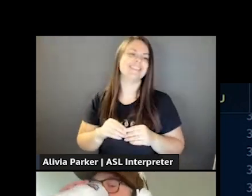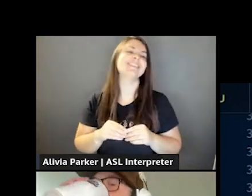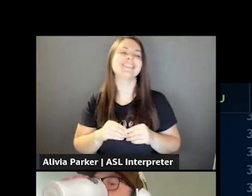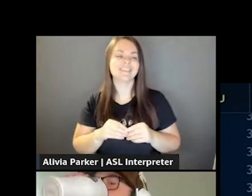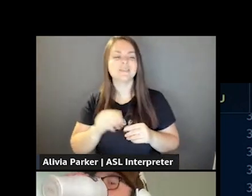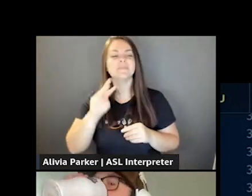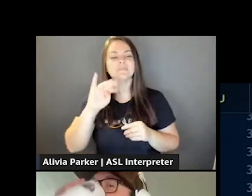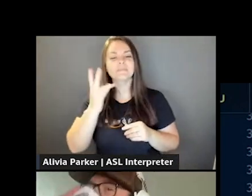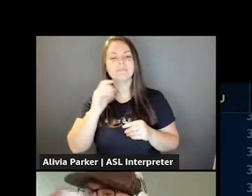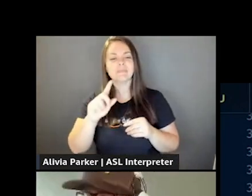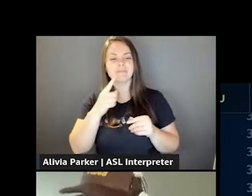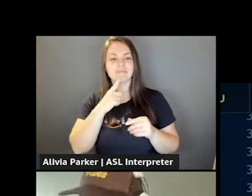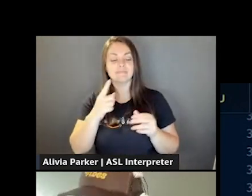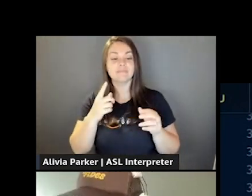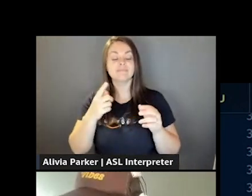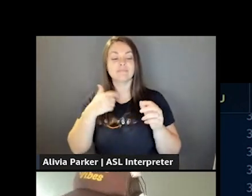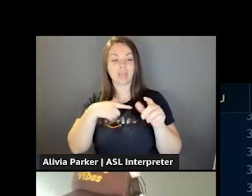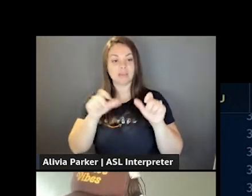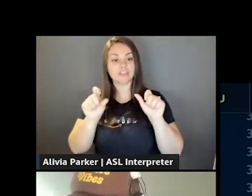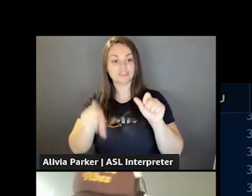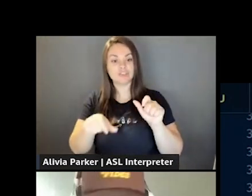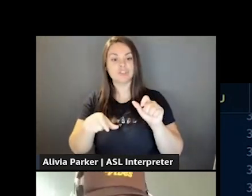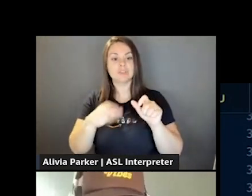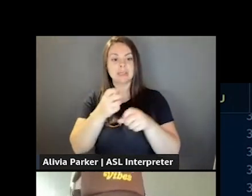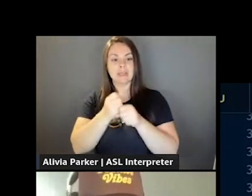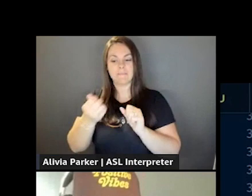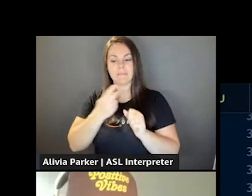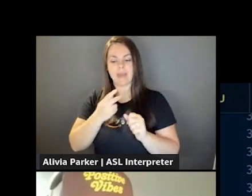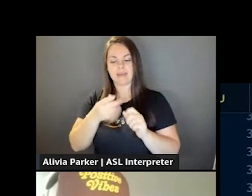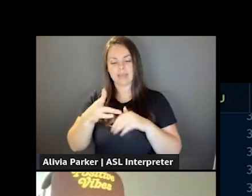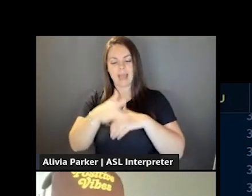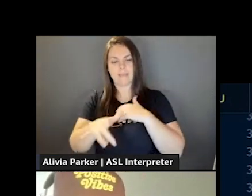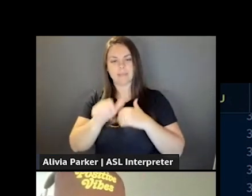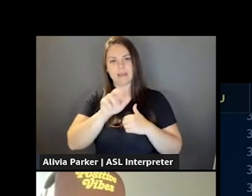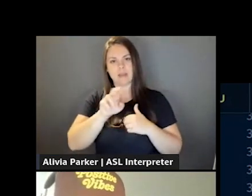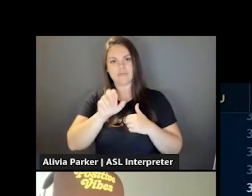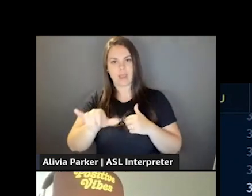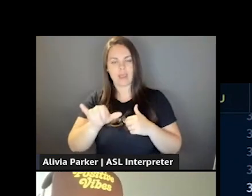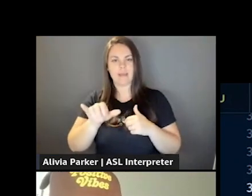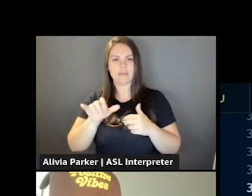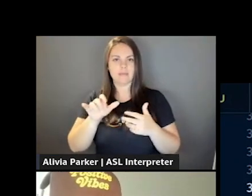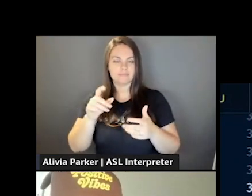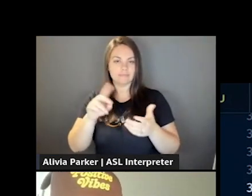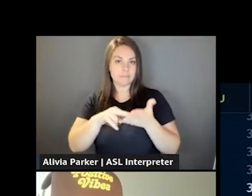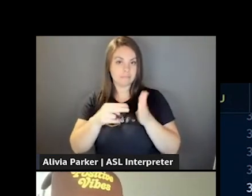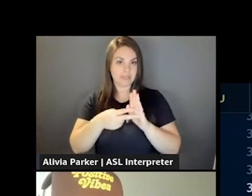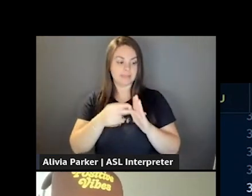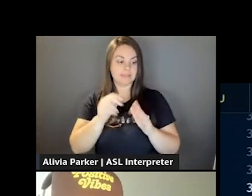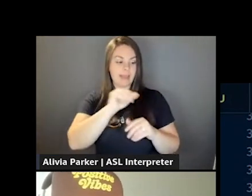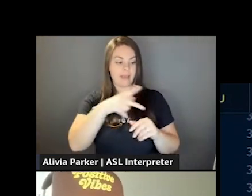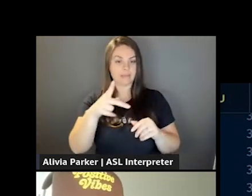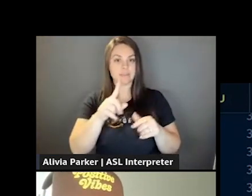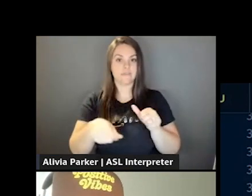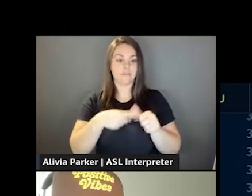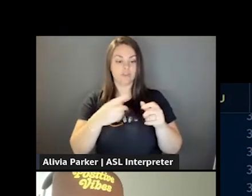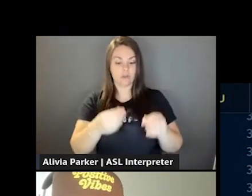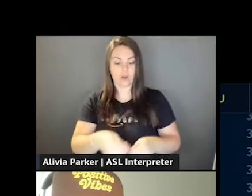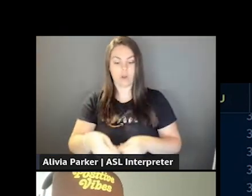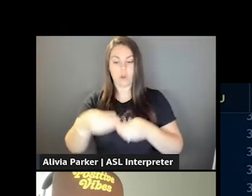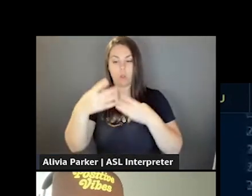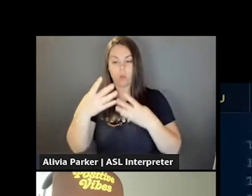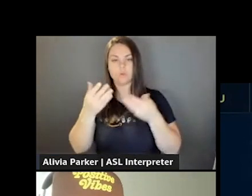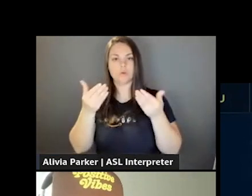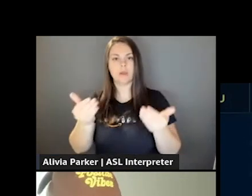Now I should get back an empty array, right? So I'm going to say, hey, when this application first loads, go ahead and use the